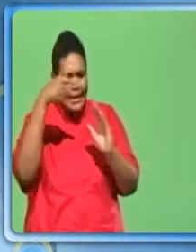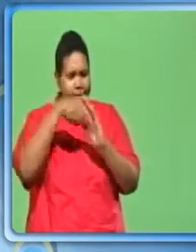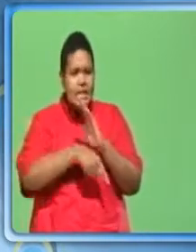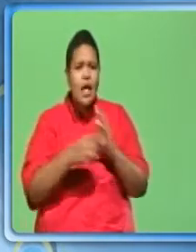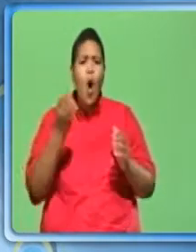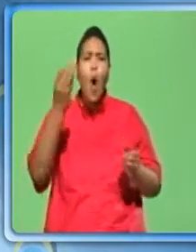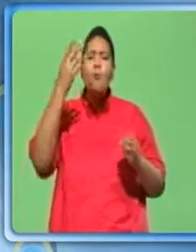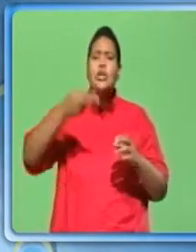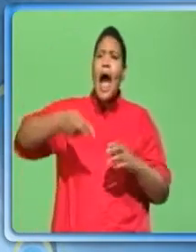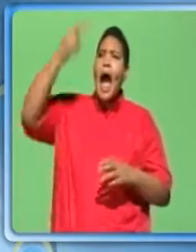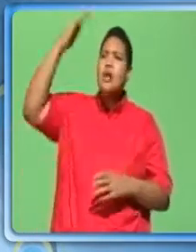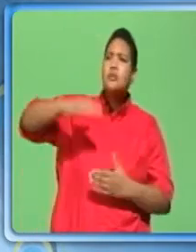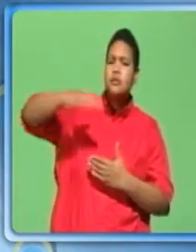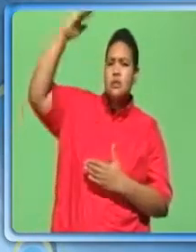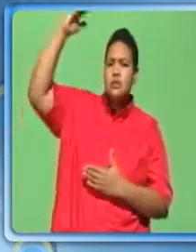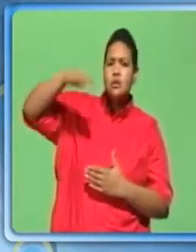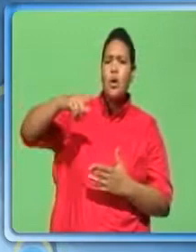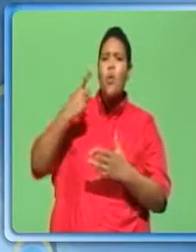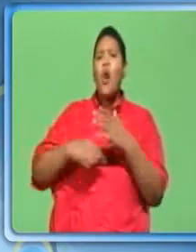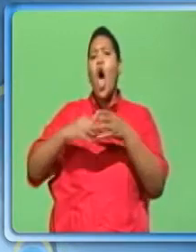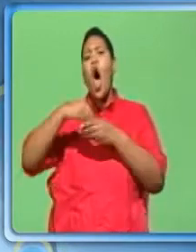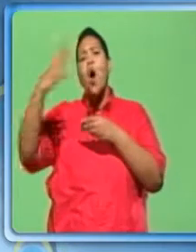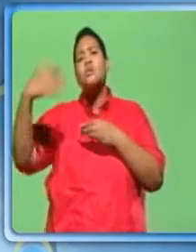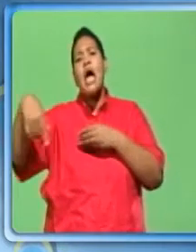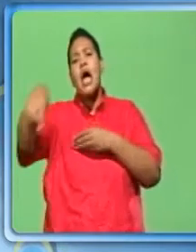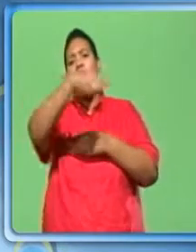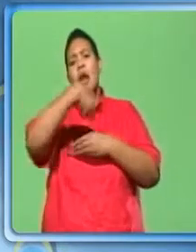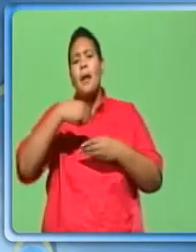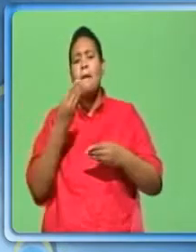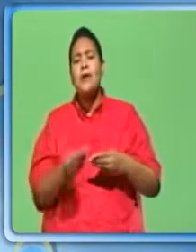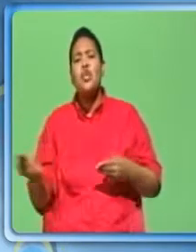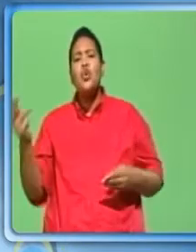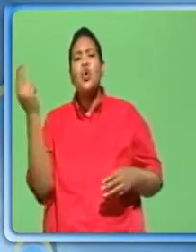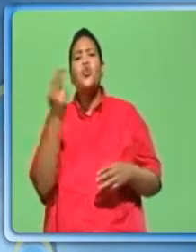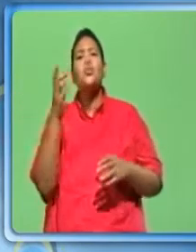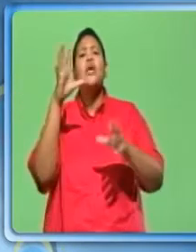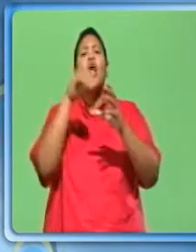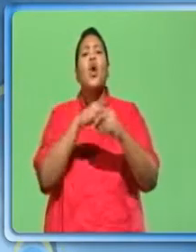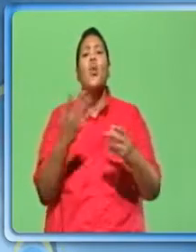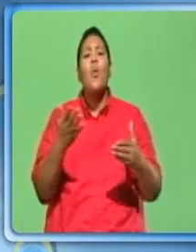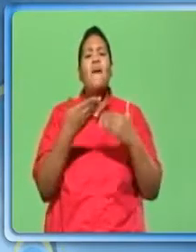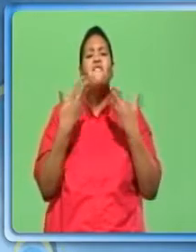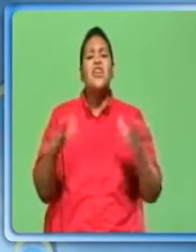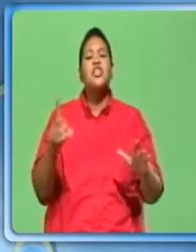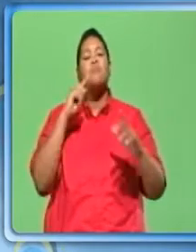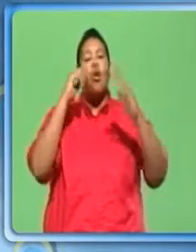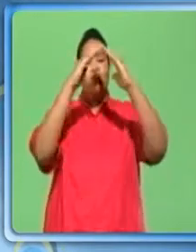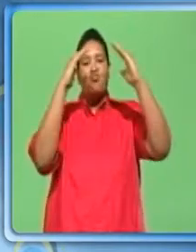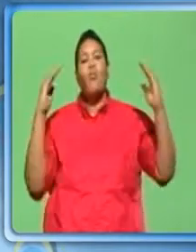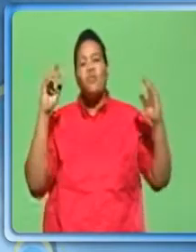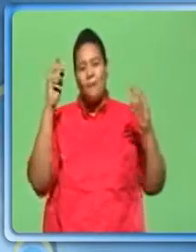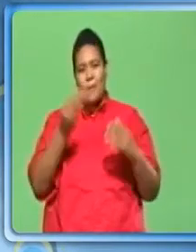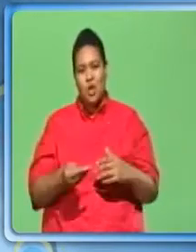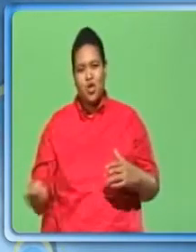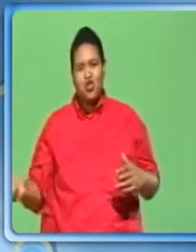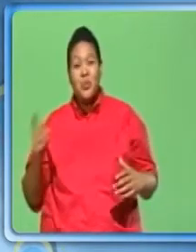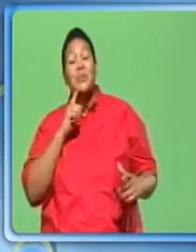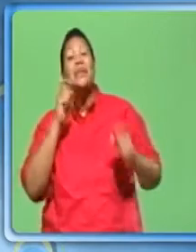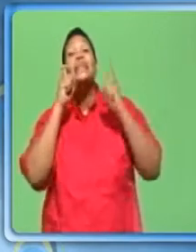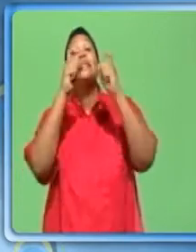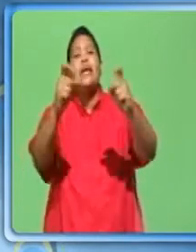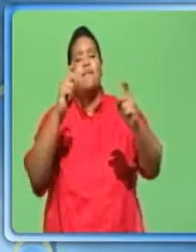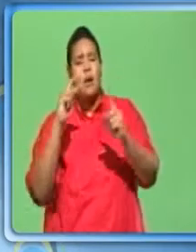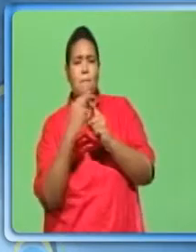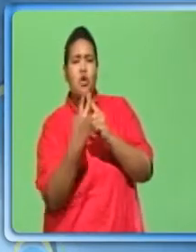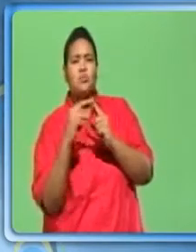height, the exterior materials used, including finishing and roofing. It helps give the